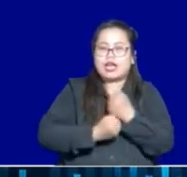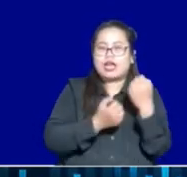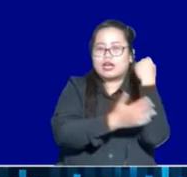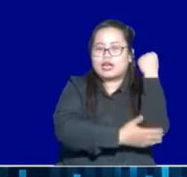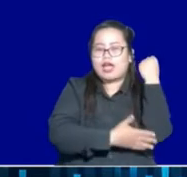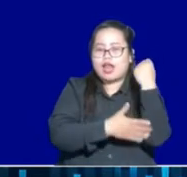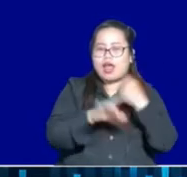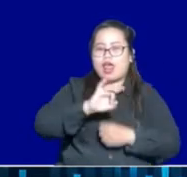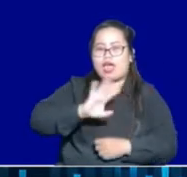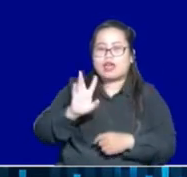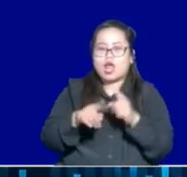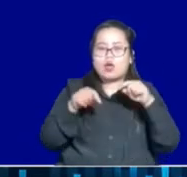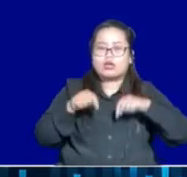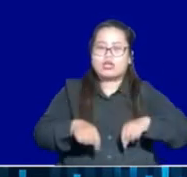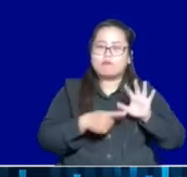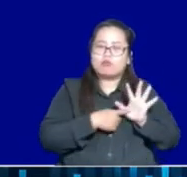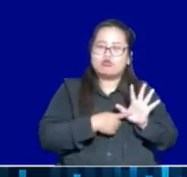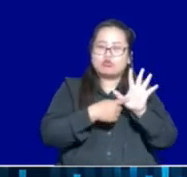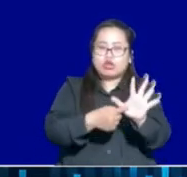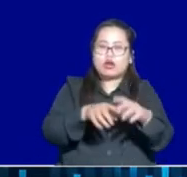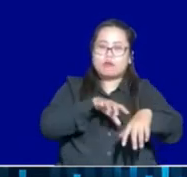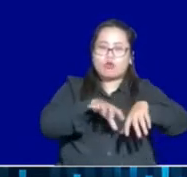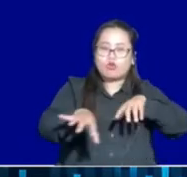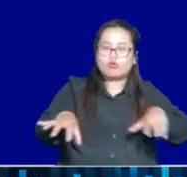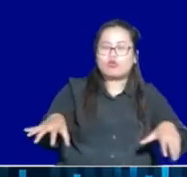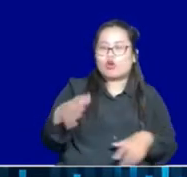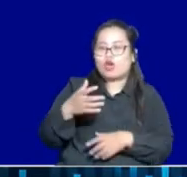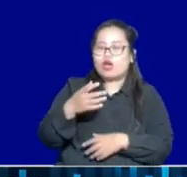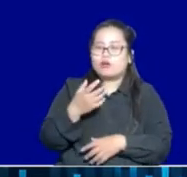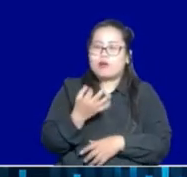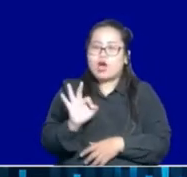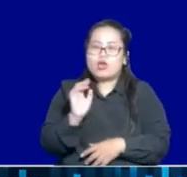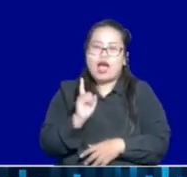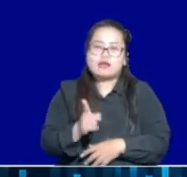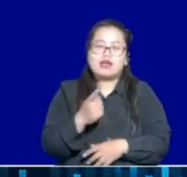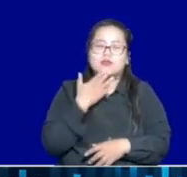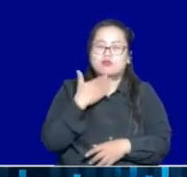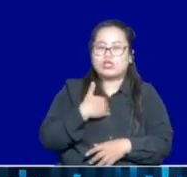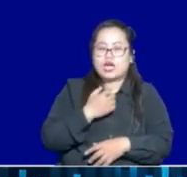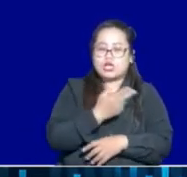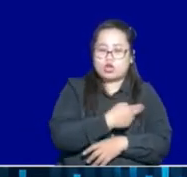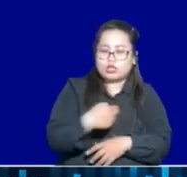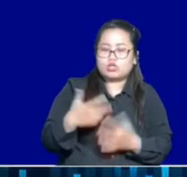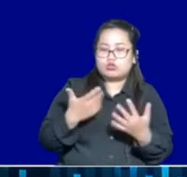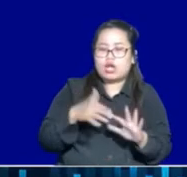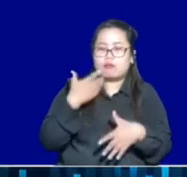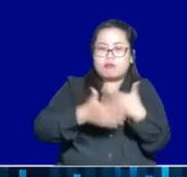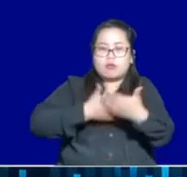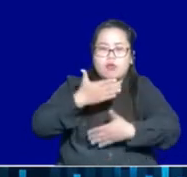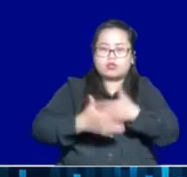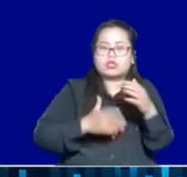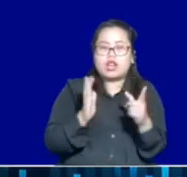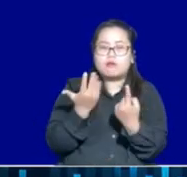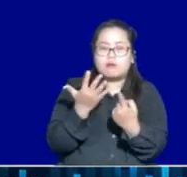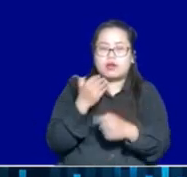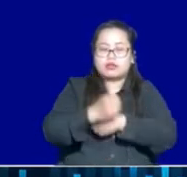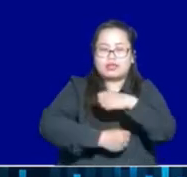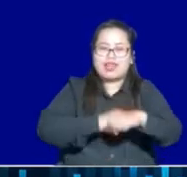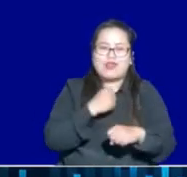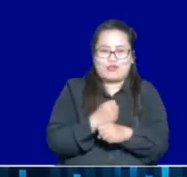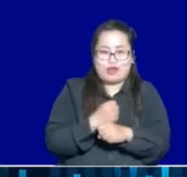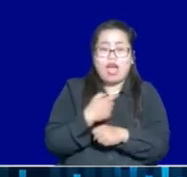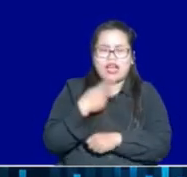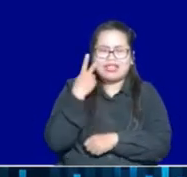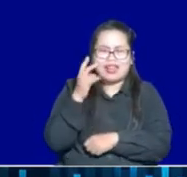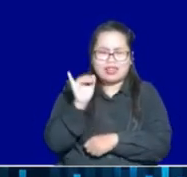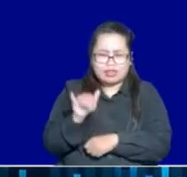products that the country has gotten into in the last 15 years. We count 15 new products